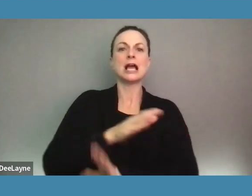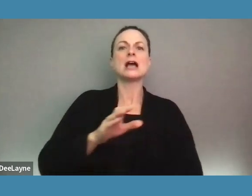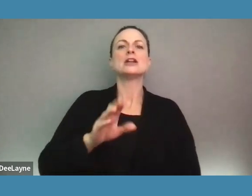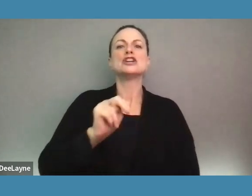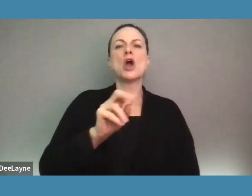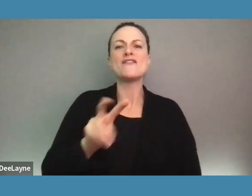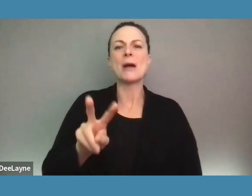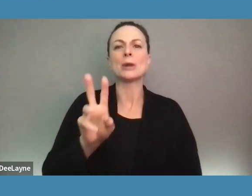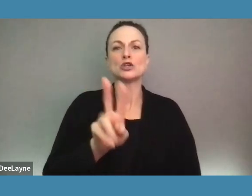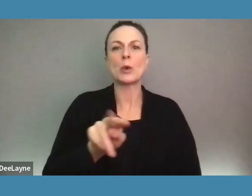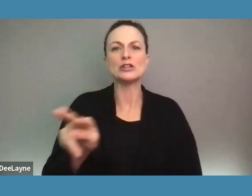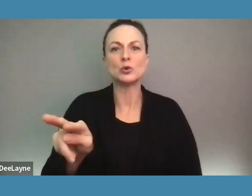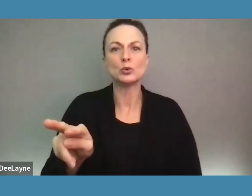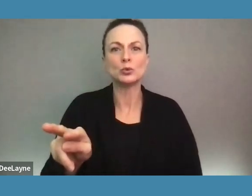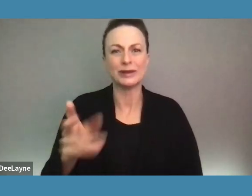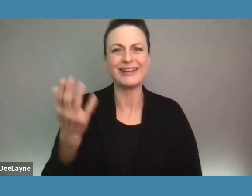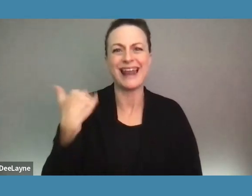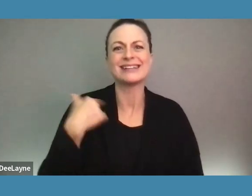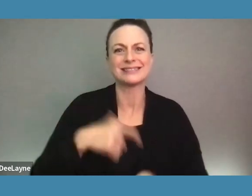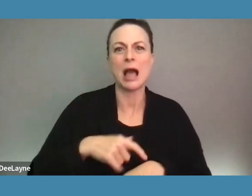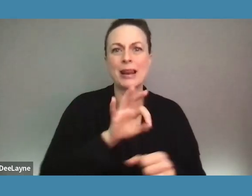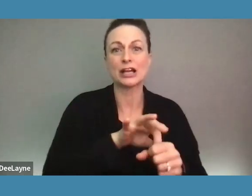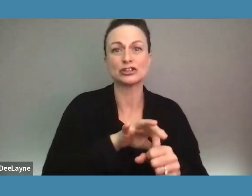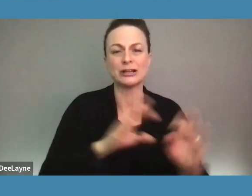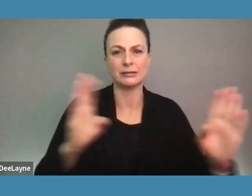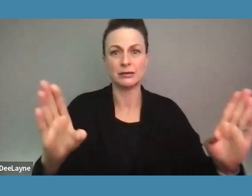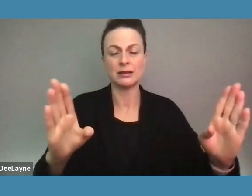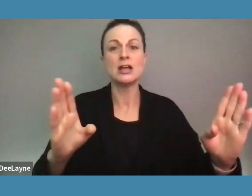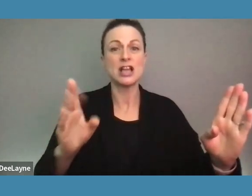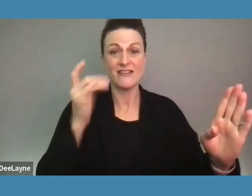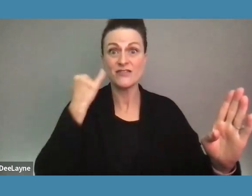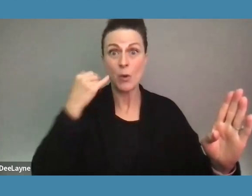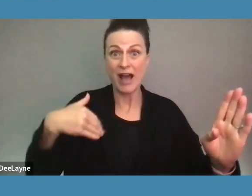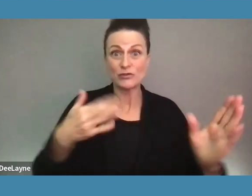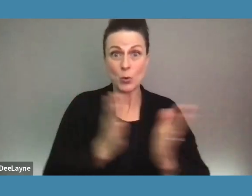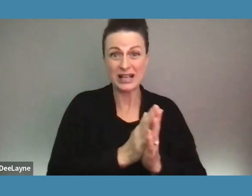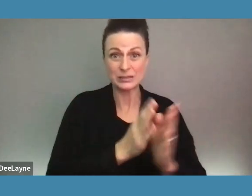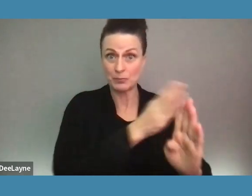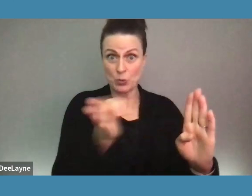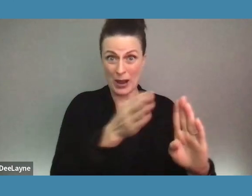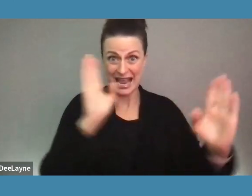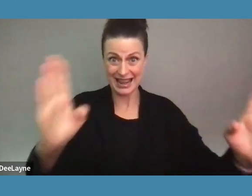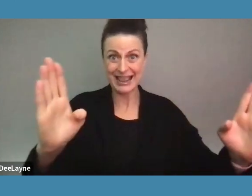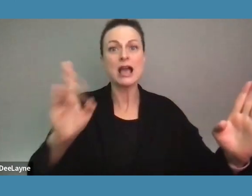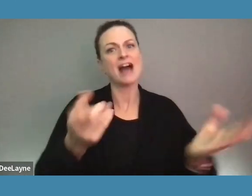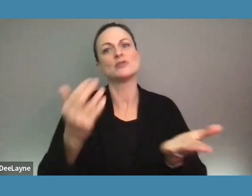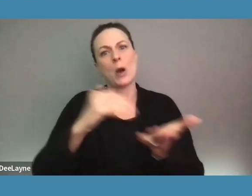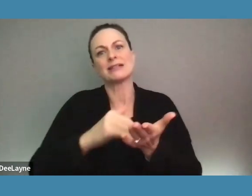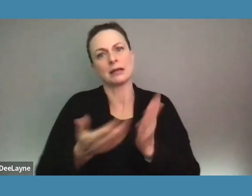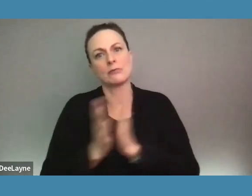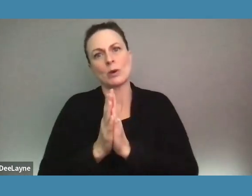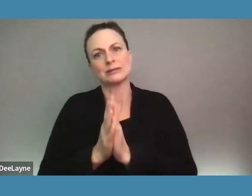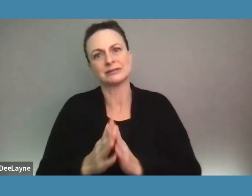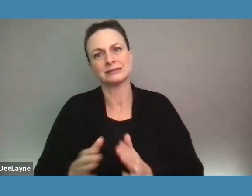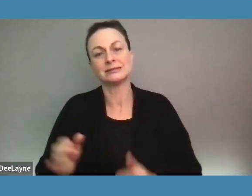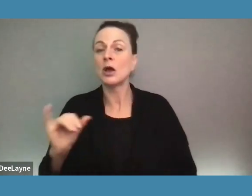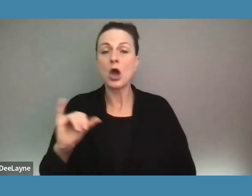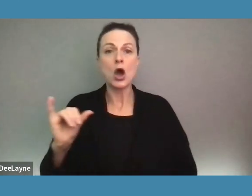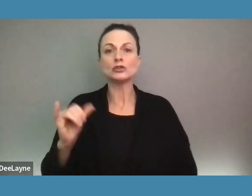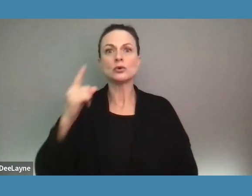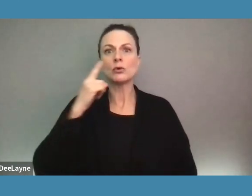2022, and you want to vote by mail, you have to re-request. And you also have to re-request